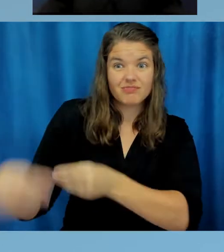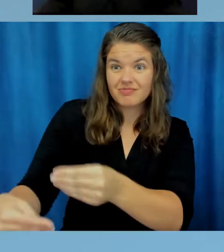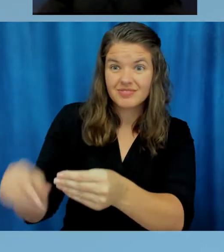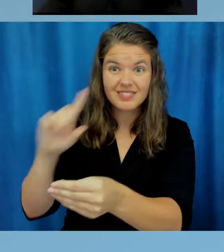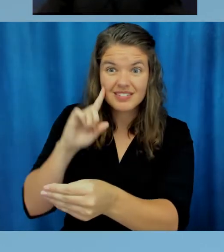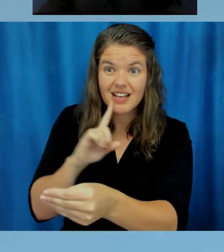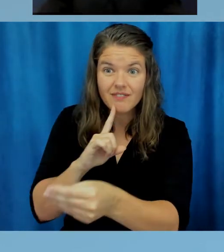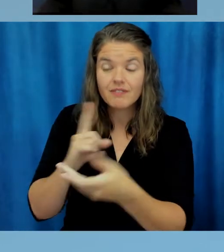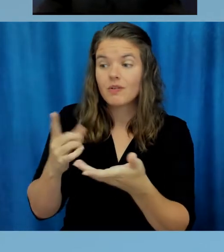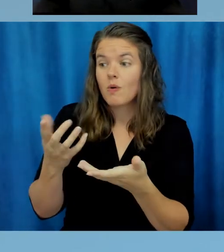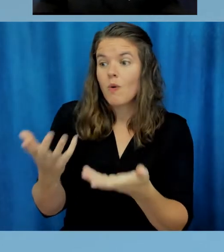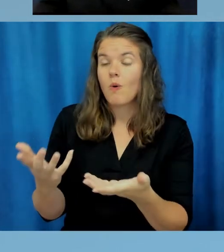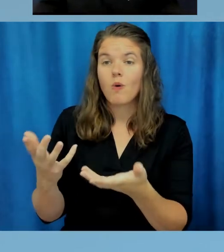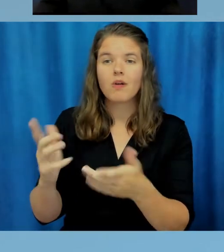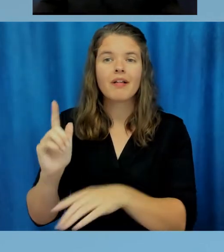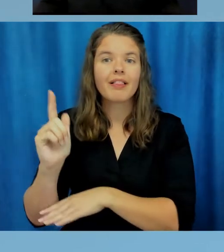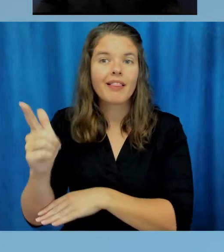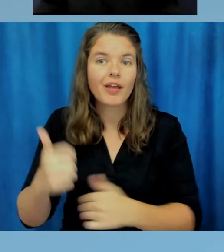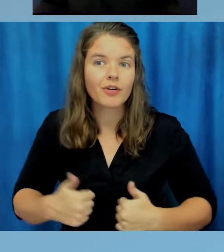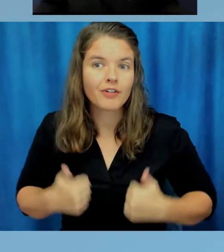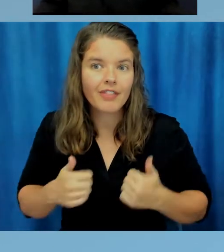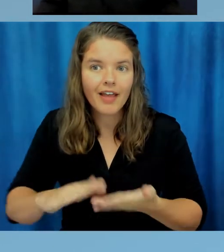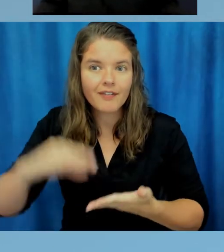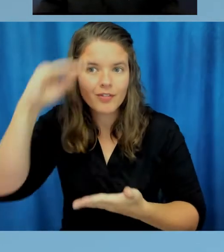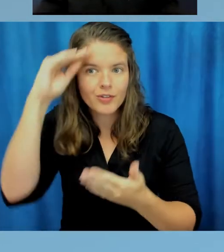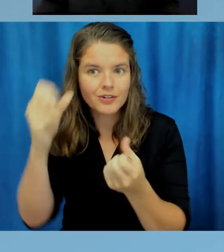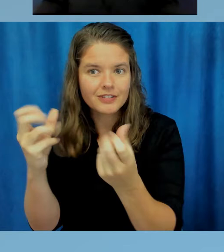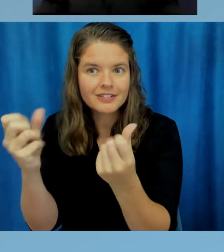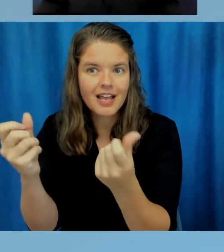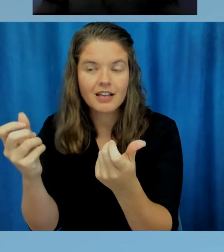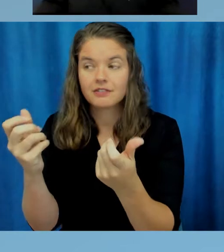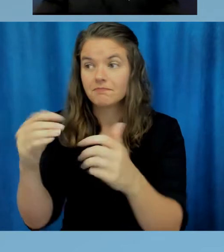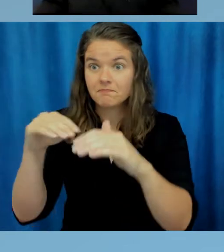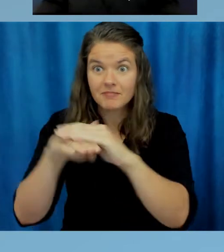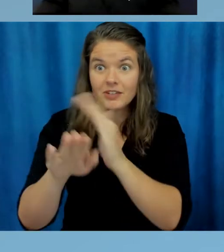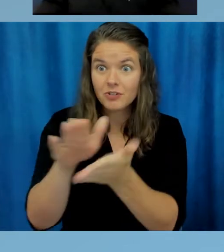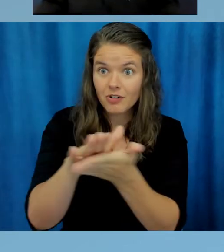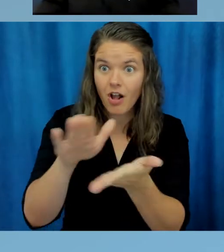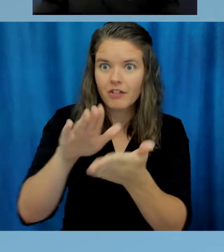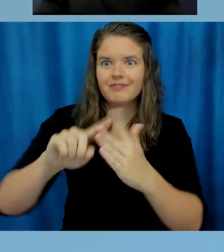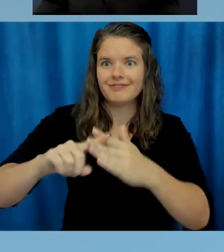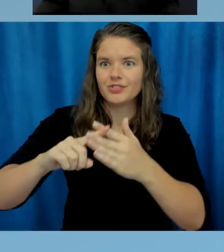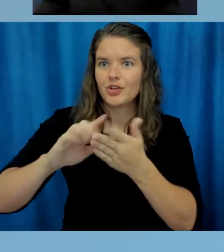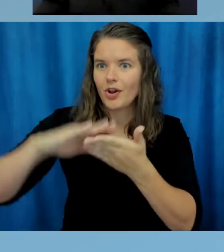deaf, or maybe they learned sign language later in life, maybe entering college.